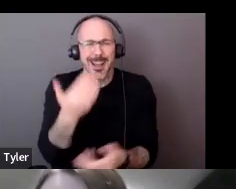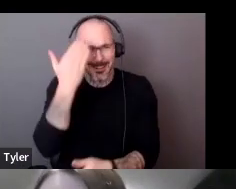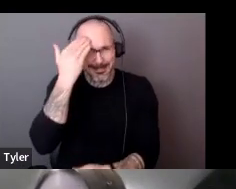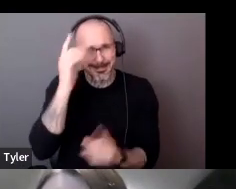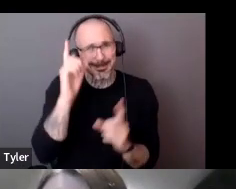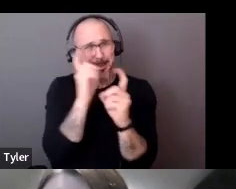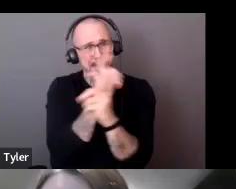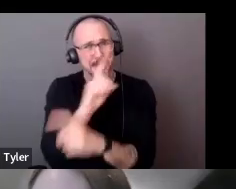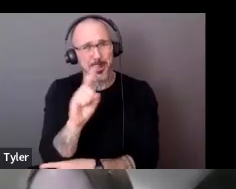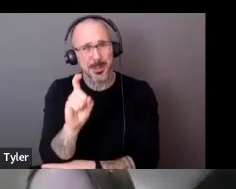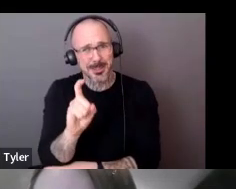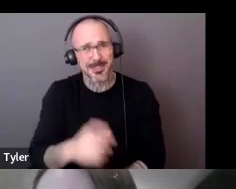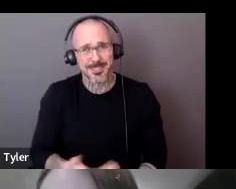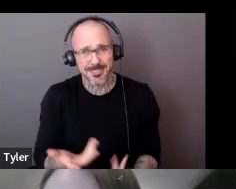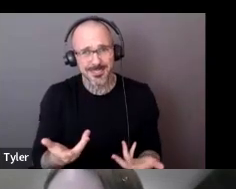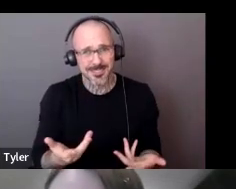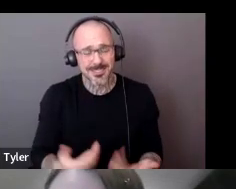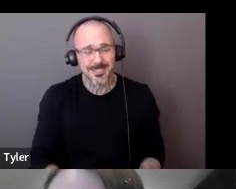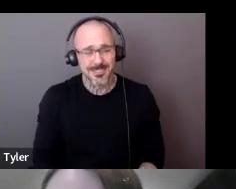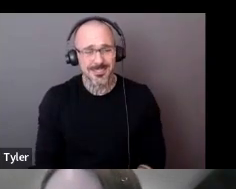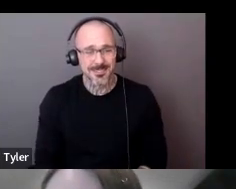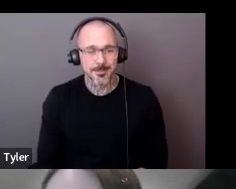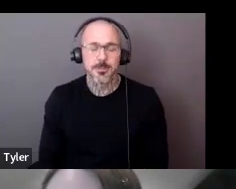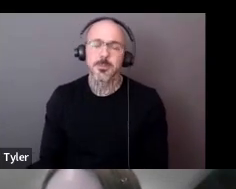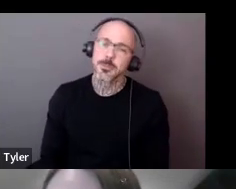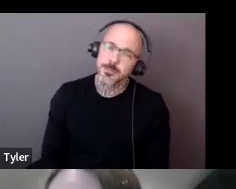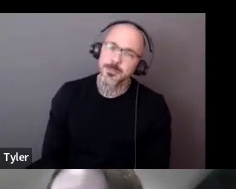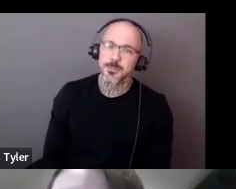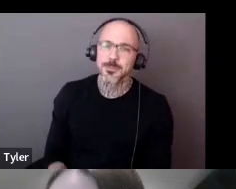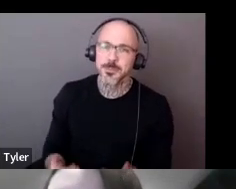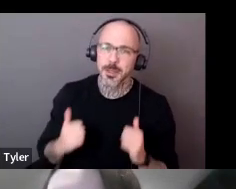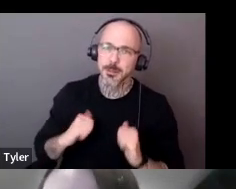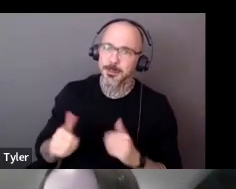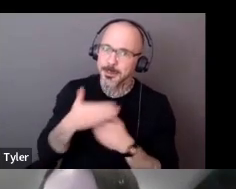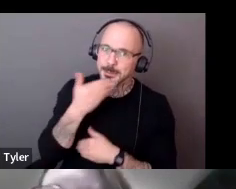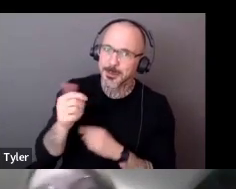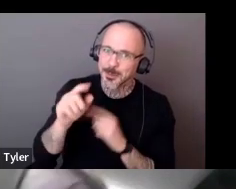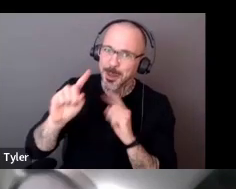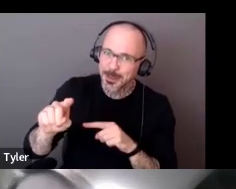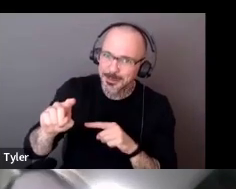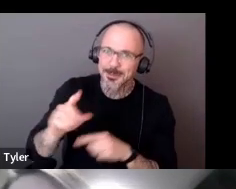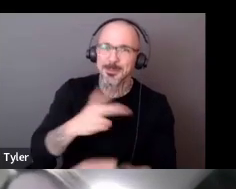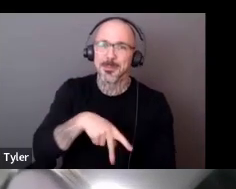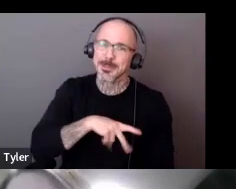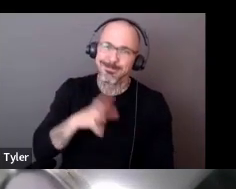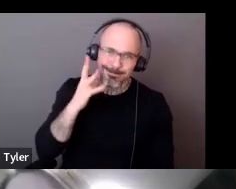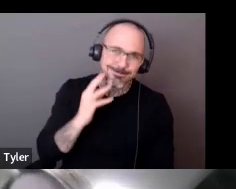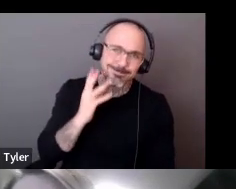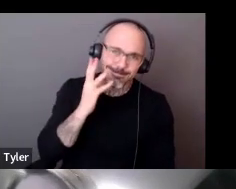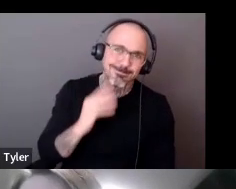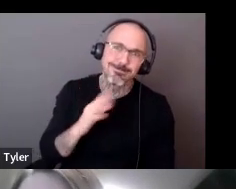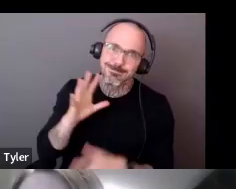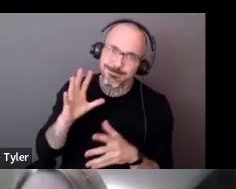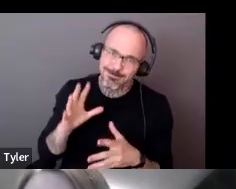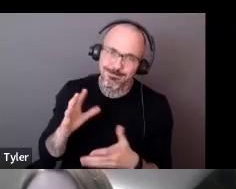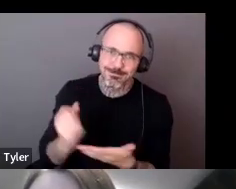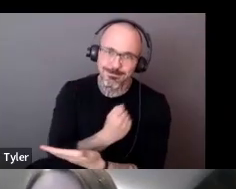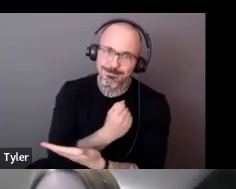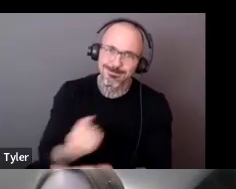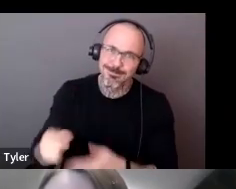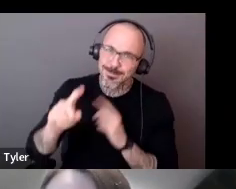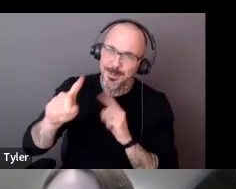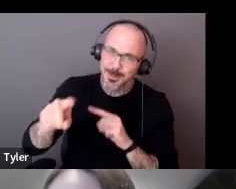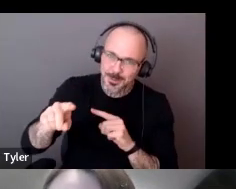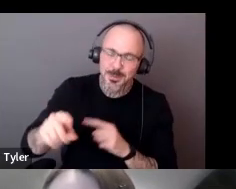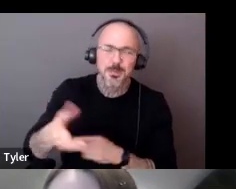I'll answer it as best I can from my own personal experience. Yes. I trained